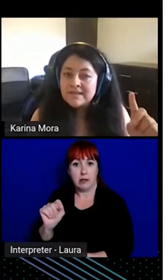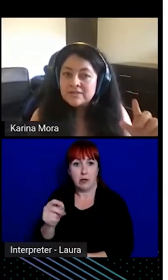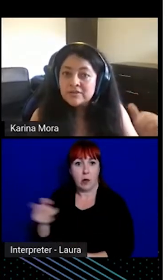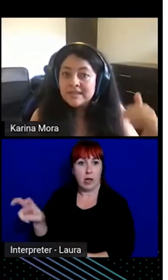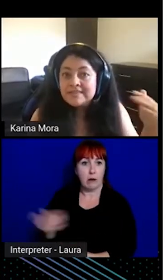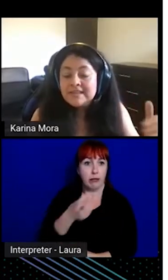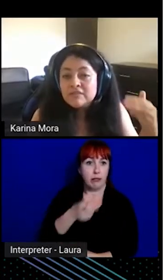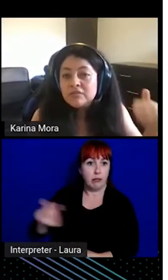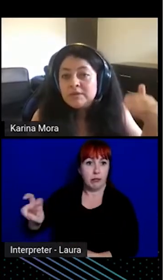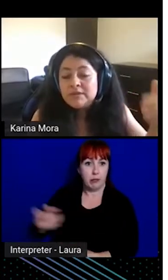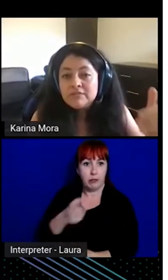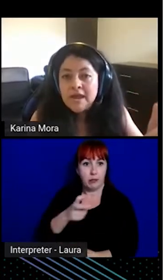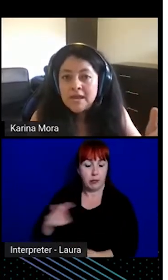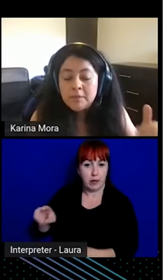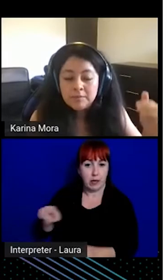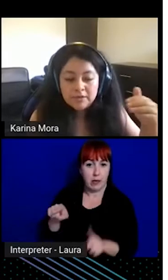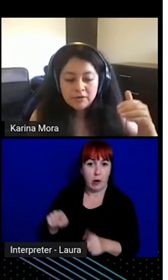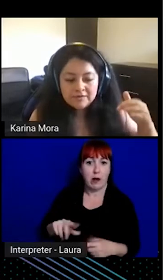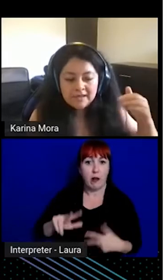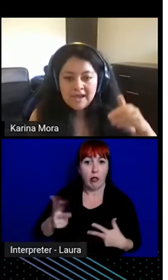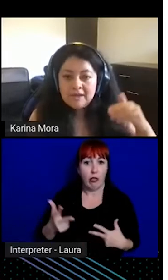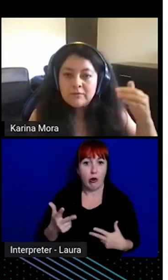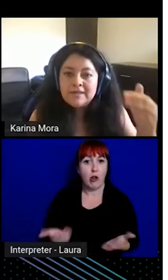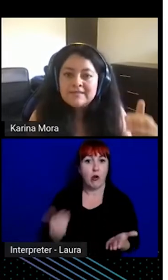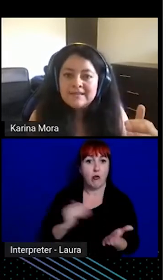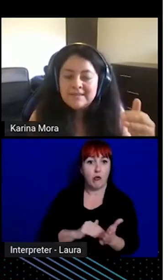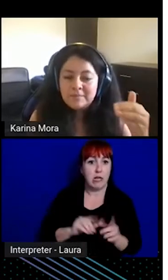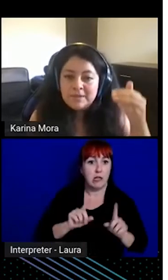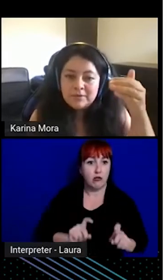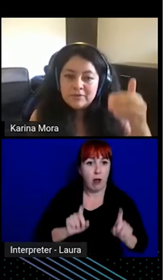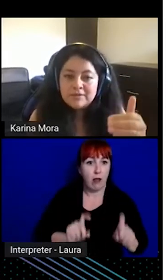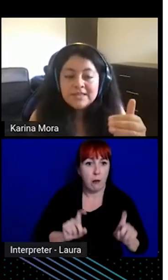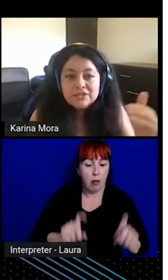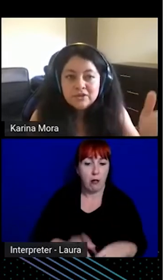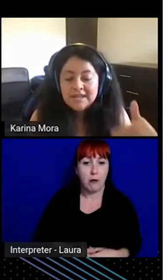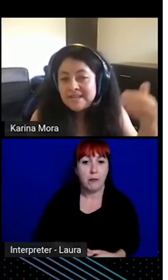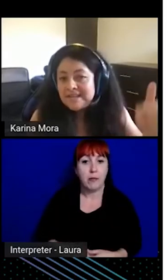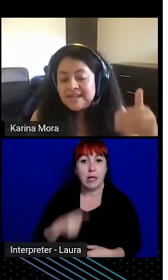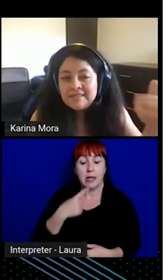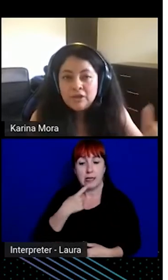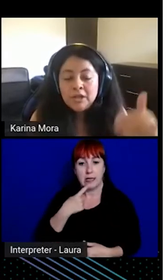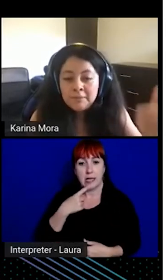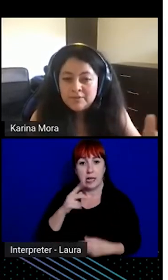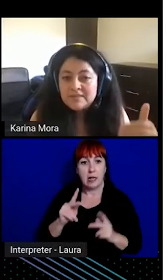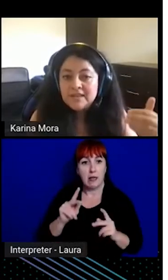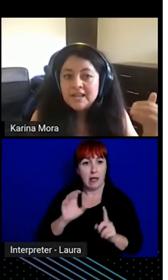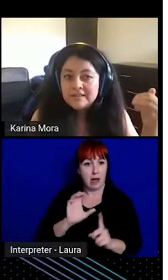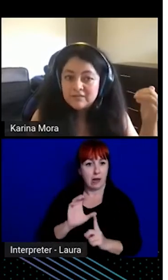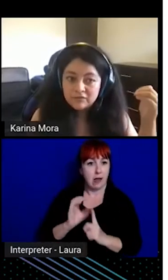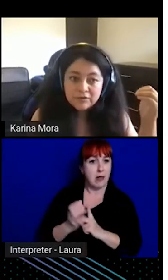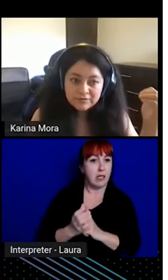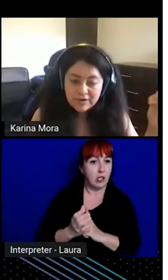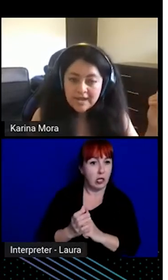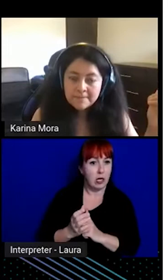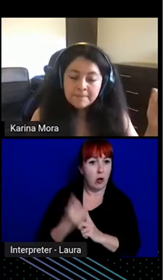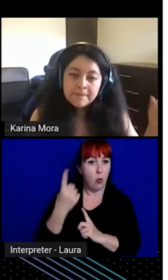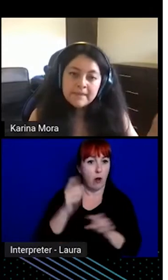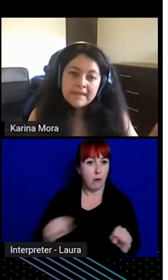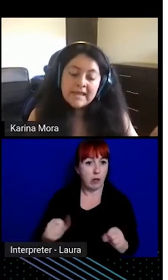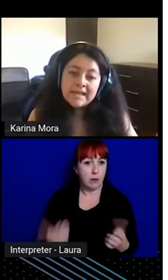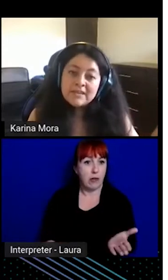one transaction that needs to be retriable because I raised the pivot condition and the only possibility is to